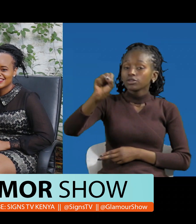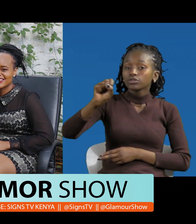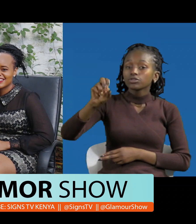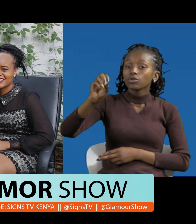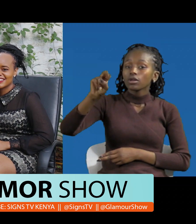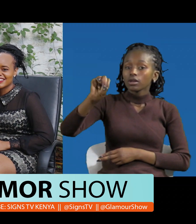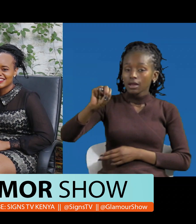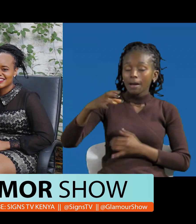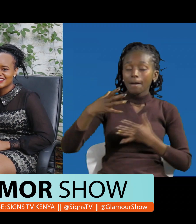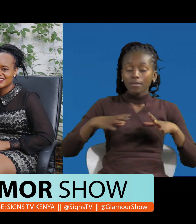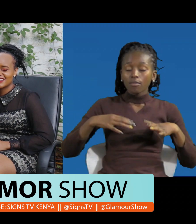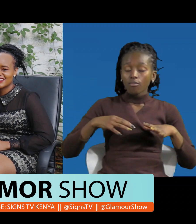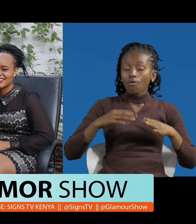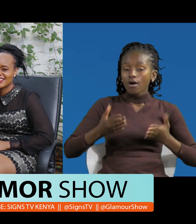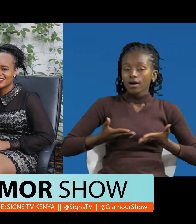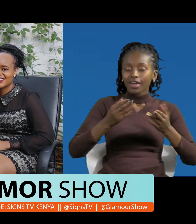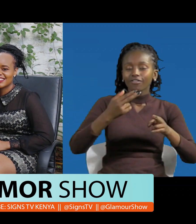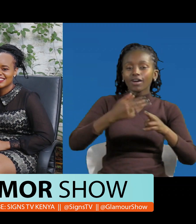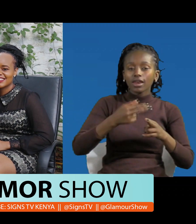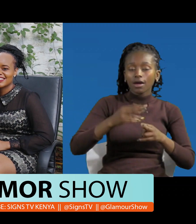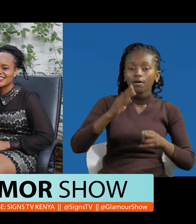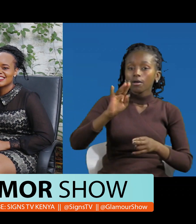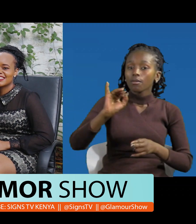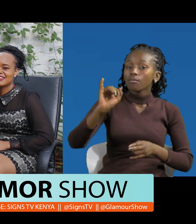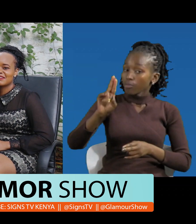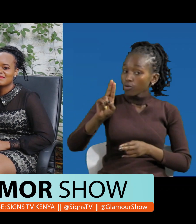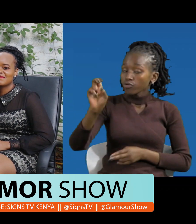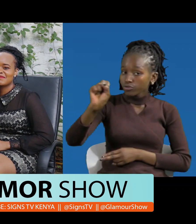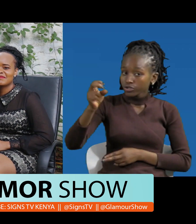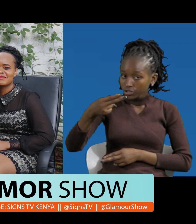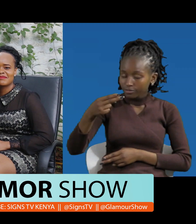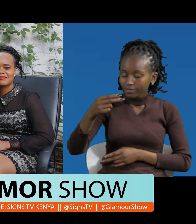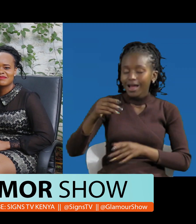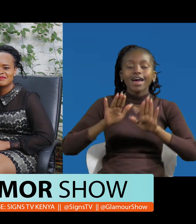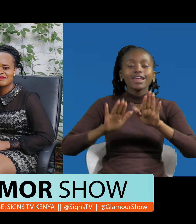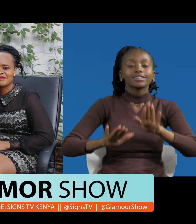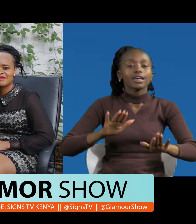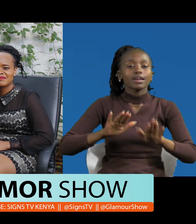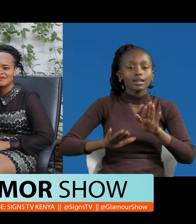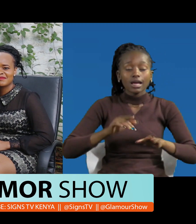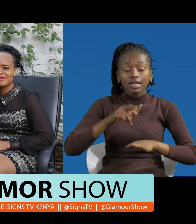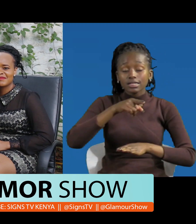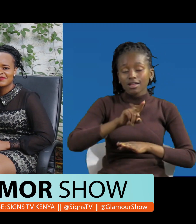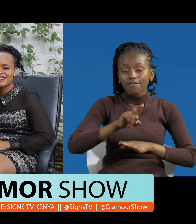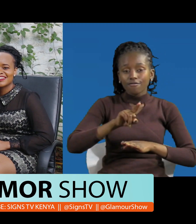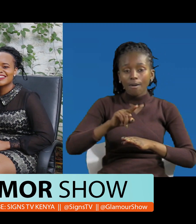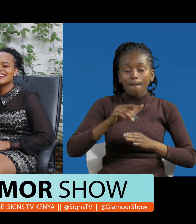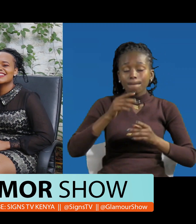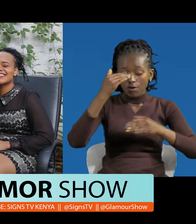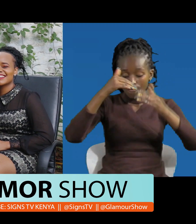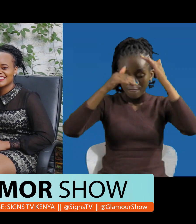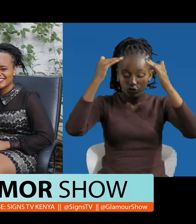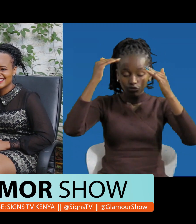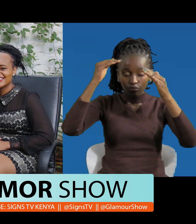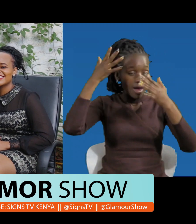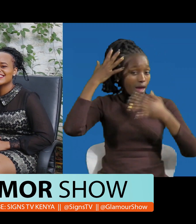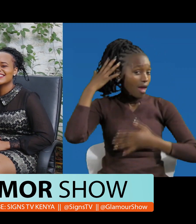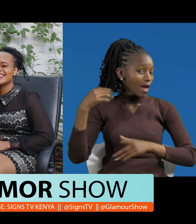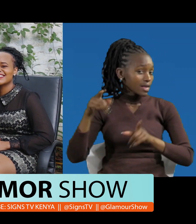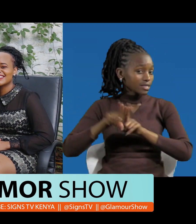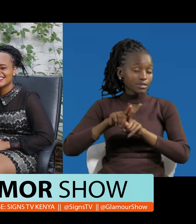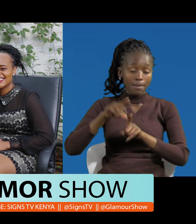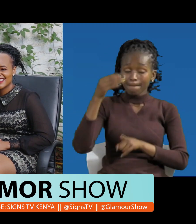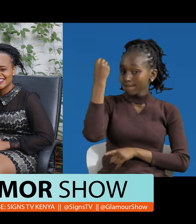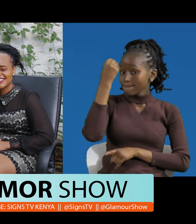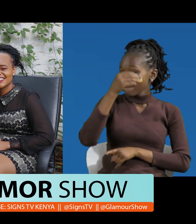as the Bush Tailor, and I am a professional hair and makeup stylist. So I do most of